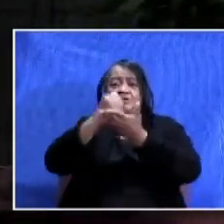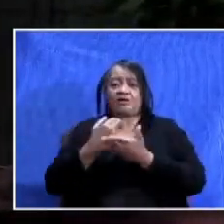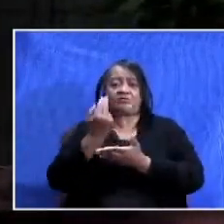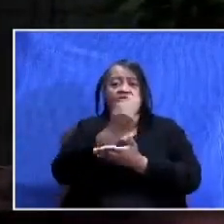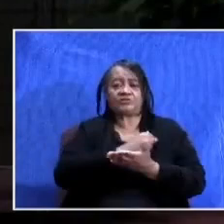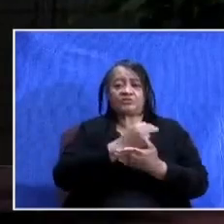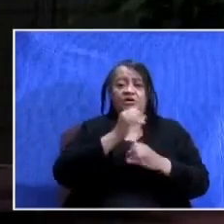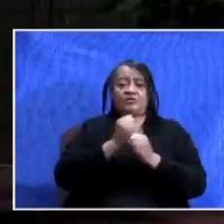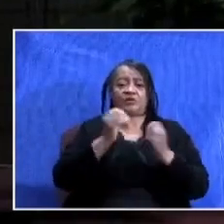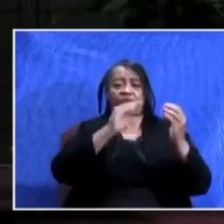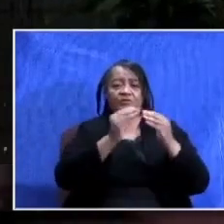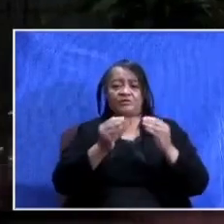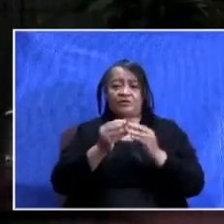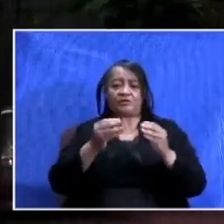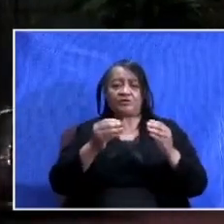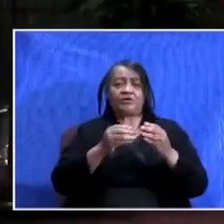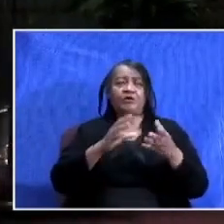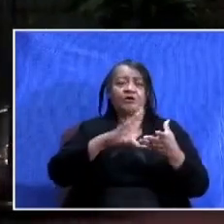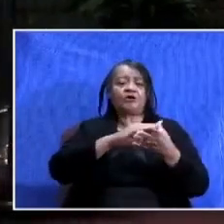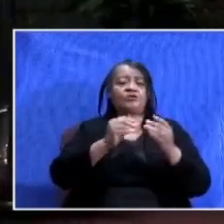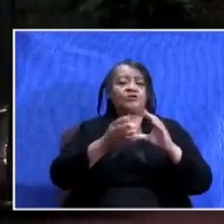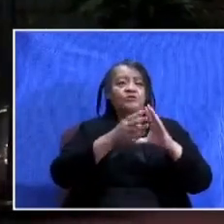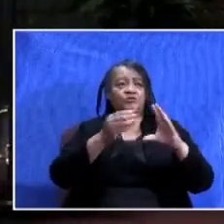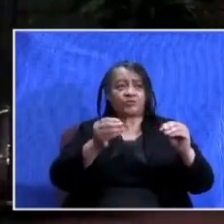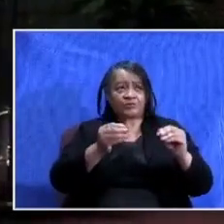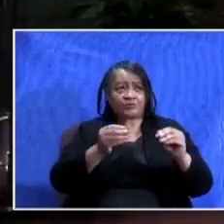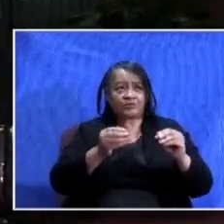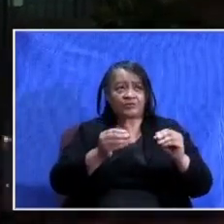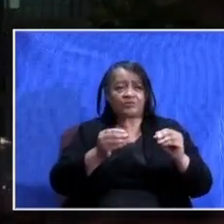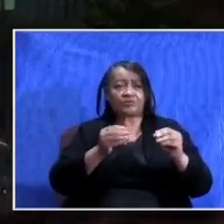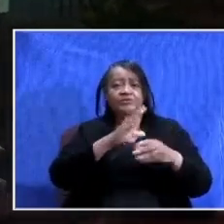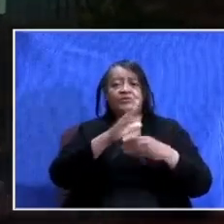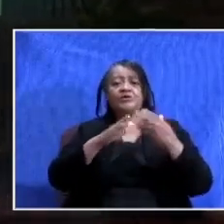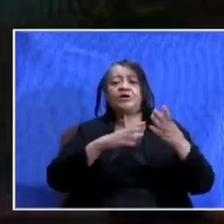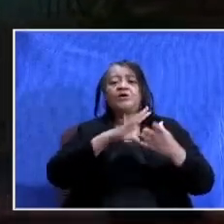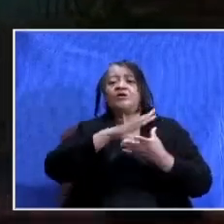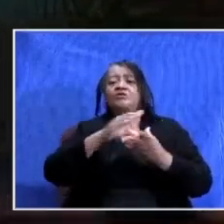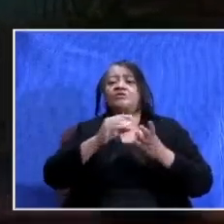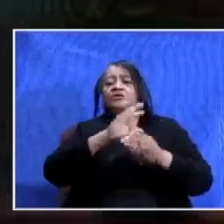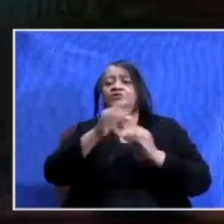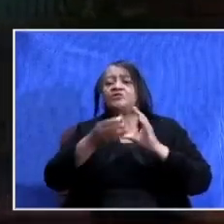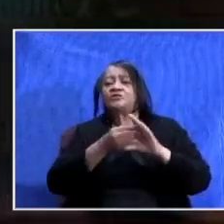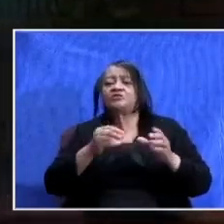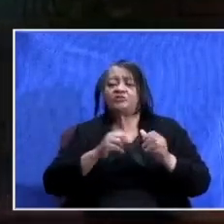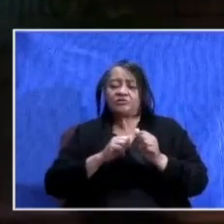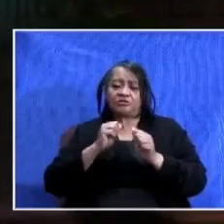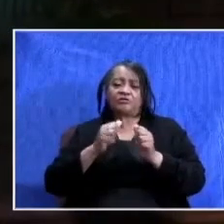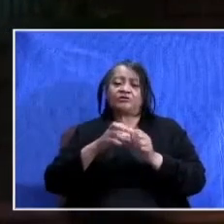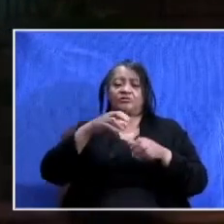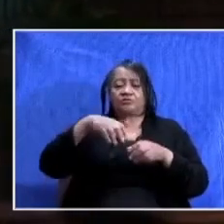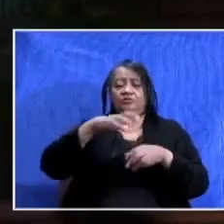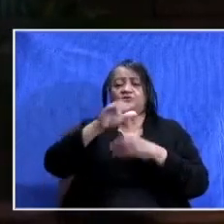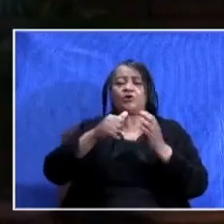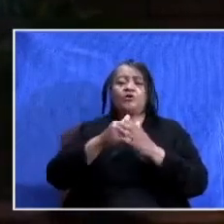get our justice. Story of the road we tried. Bitter the chastening rod, the chastening rod. You